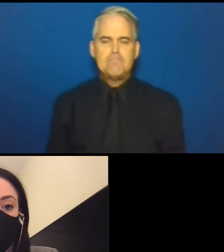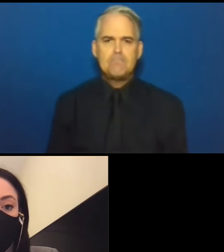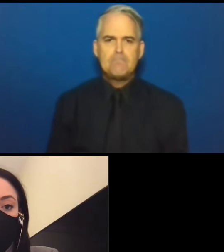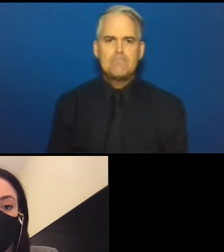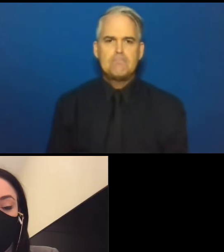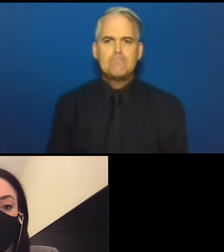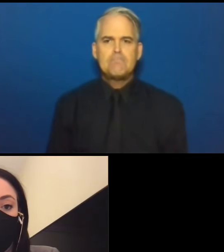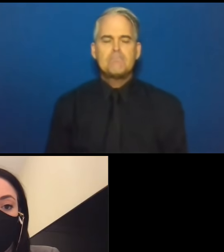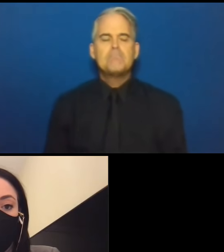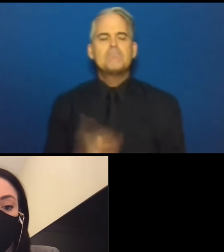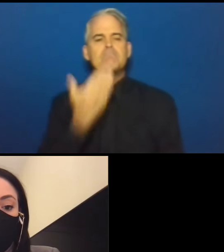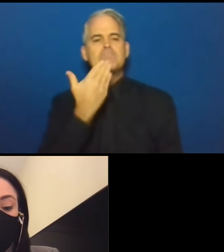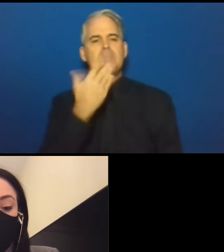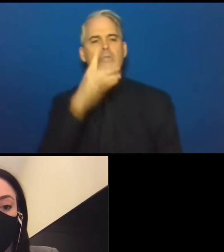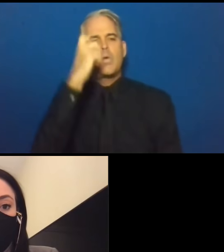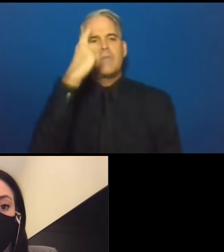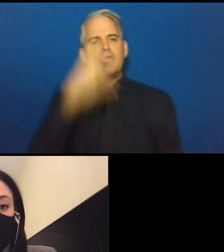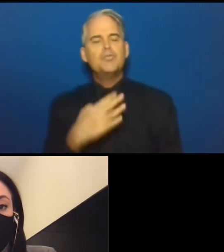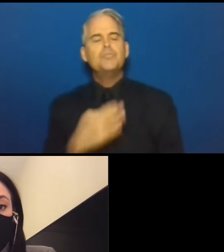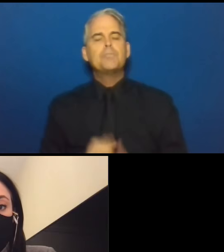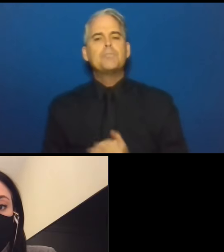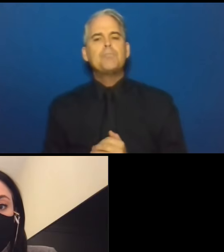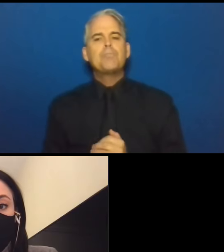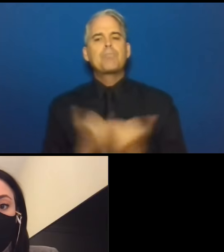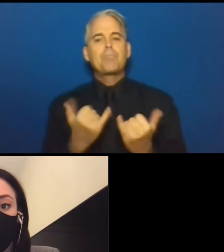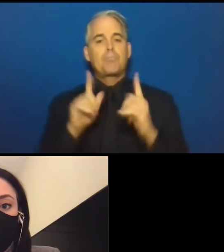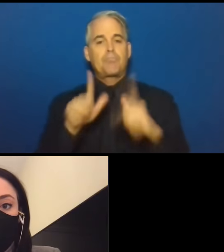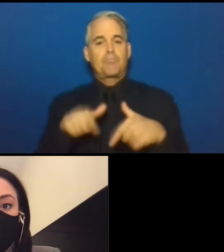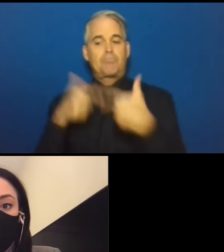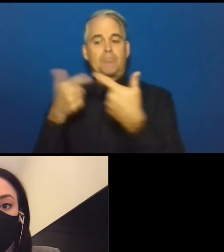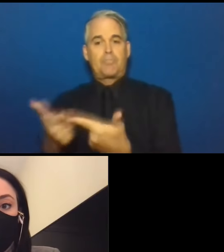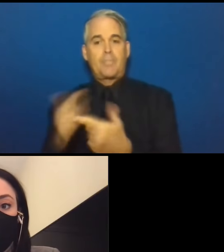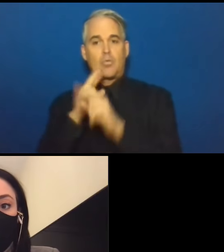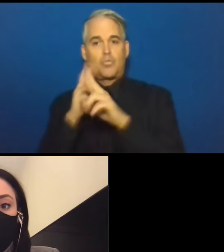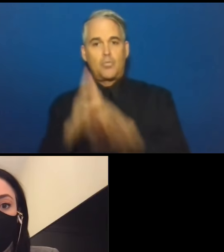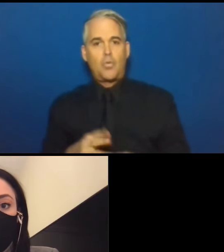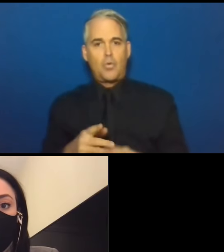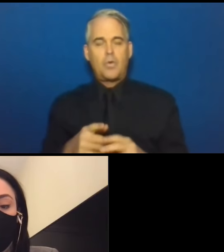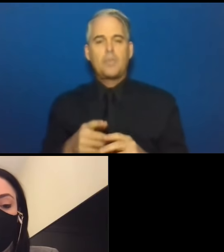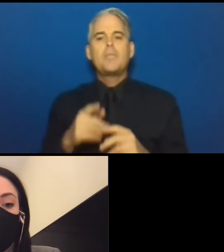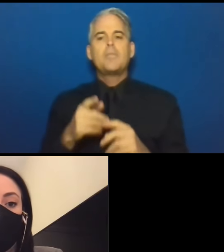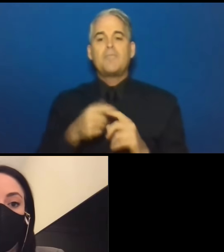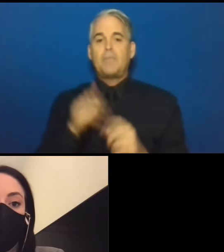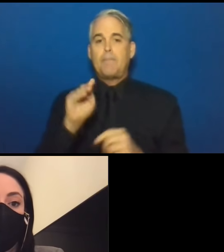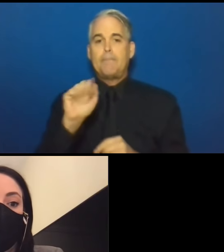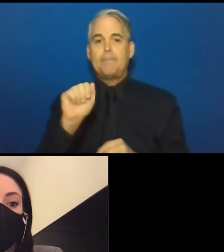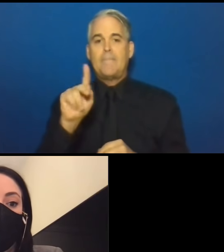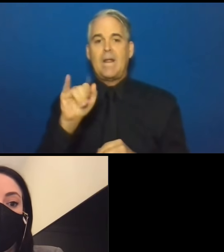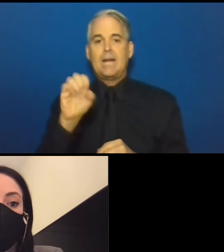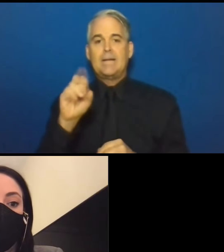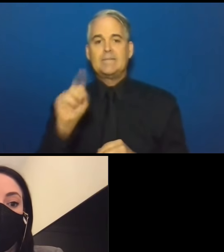Thank you, Governor. We'll do the next question with Madison McKay. Madison, please.